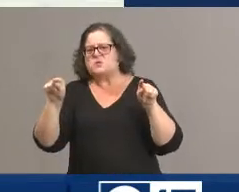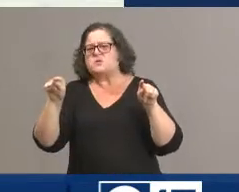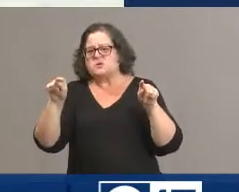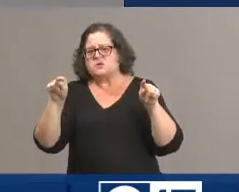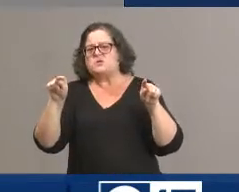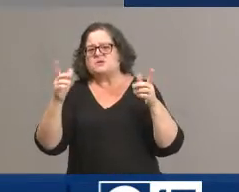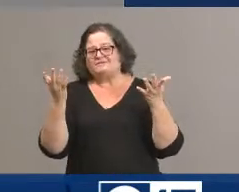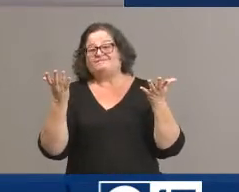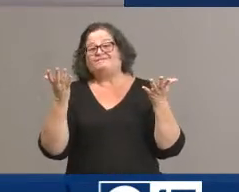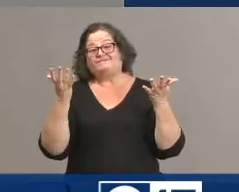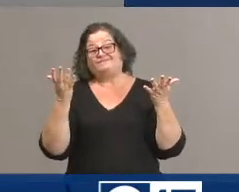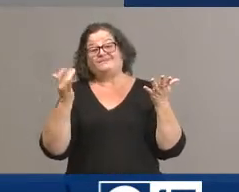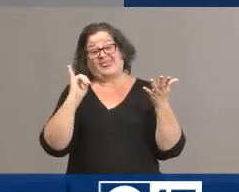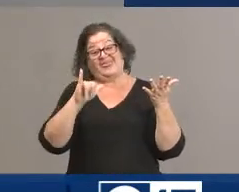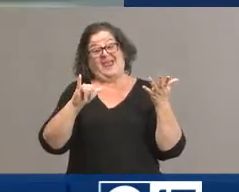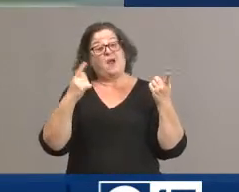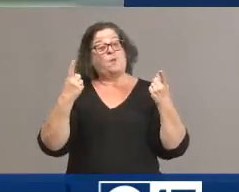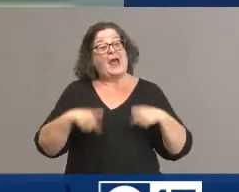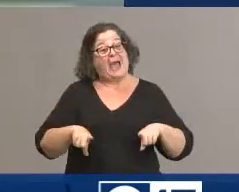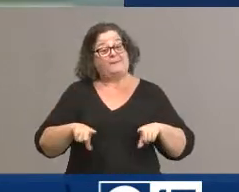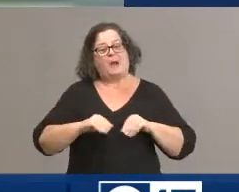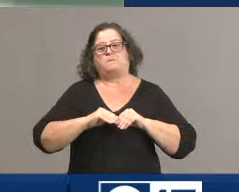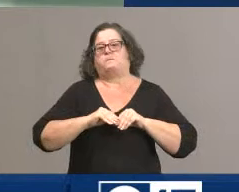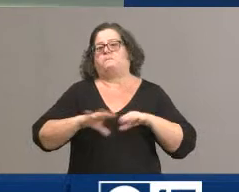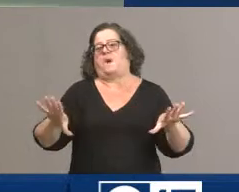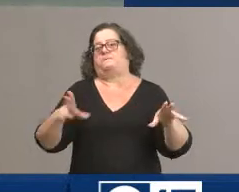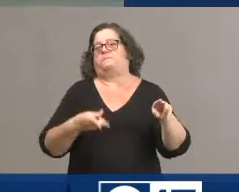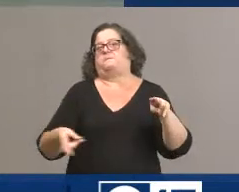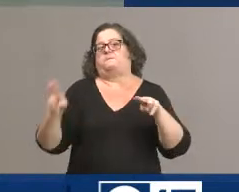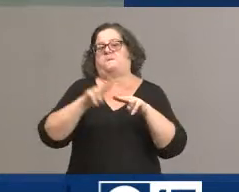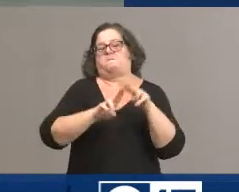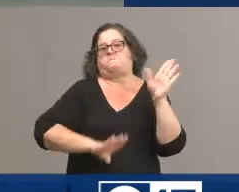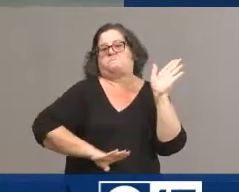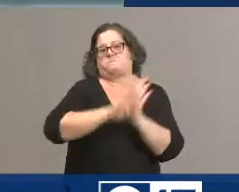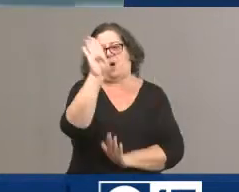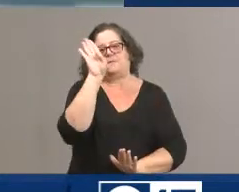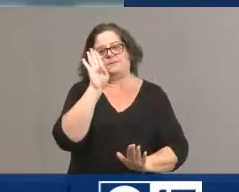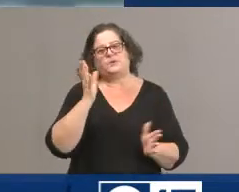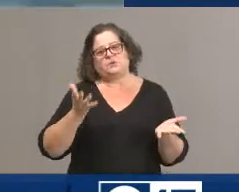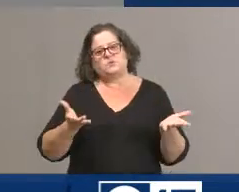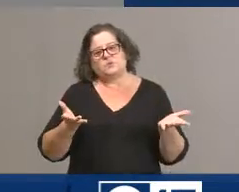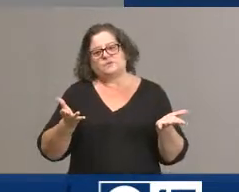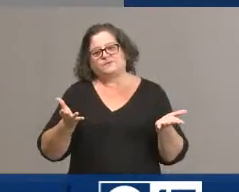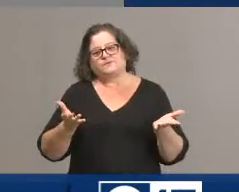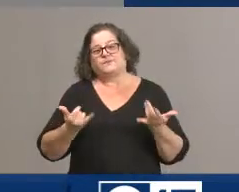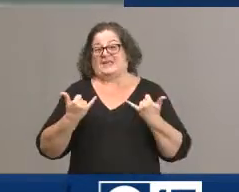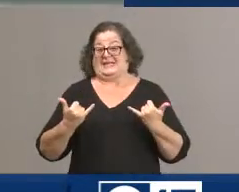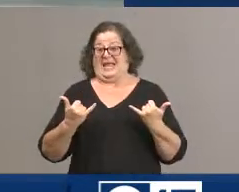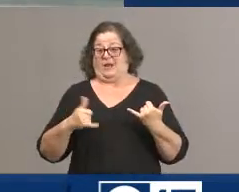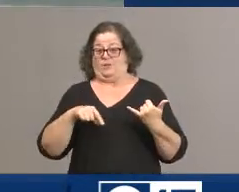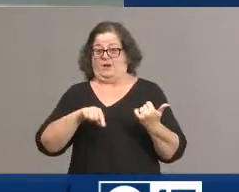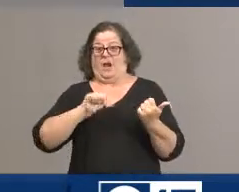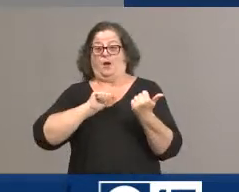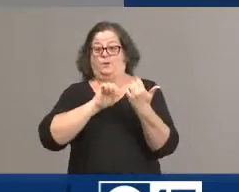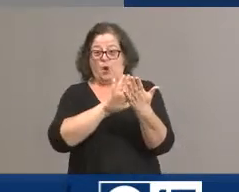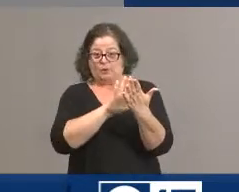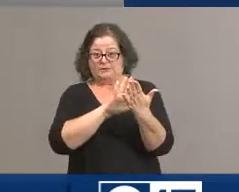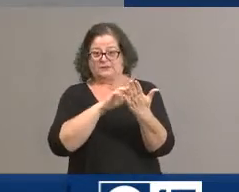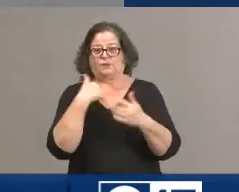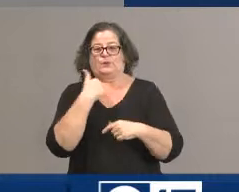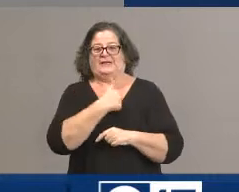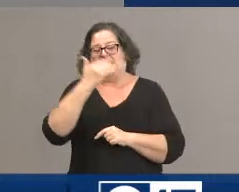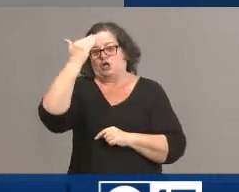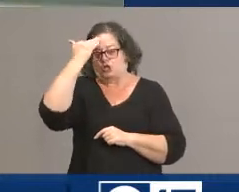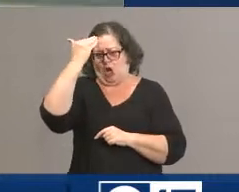So with this targeted approach, we know that we can pump the brakes in Arizona, we can pause,